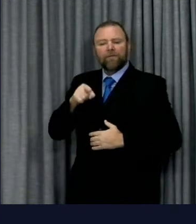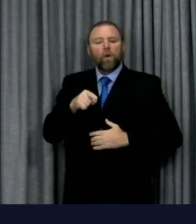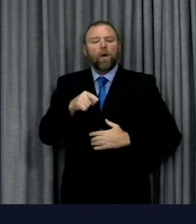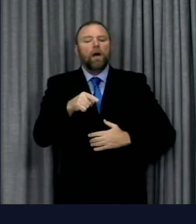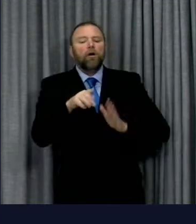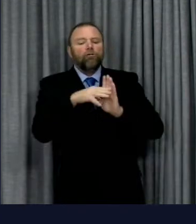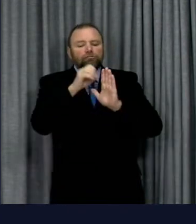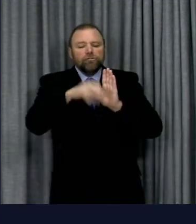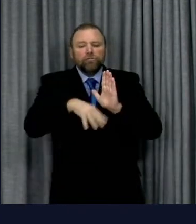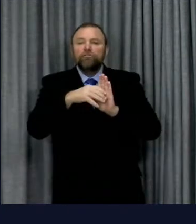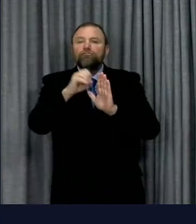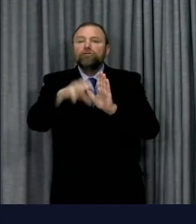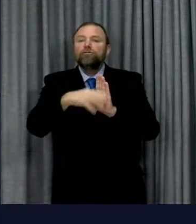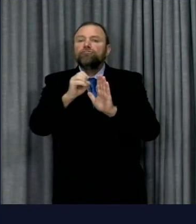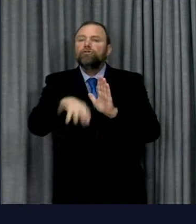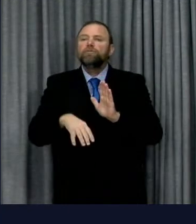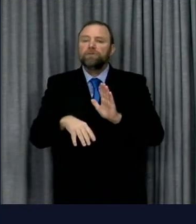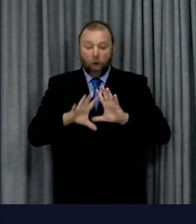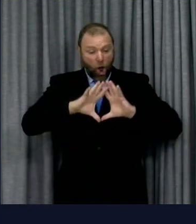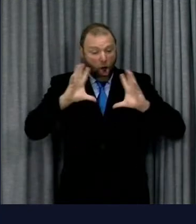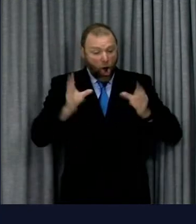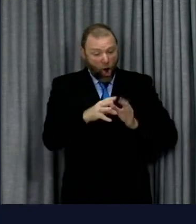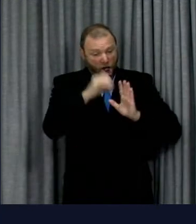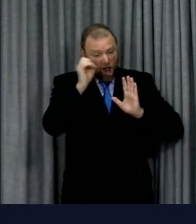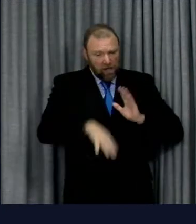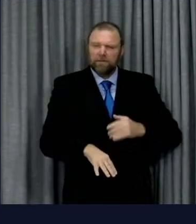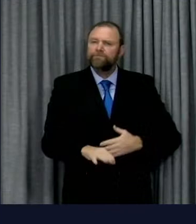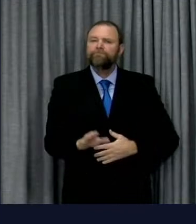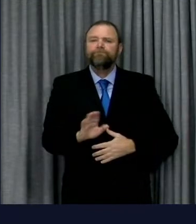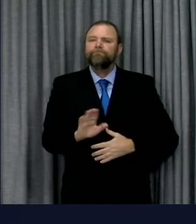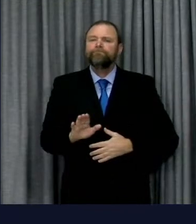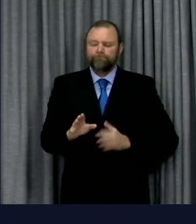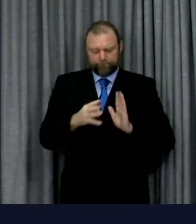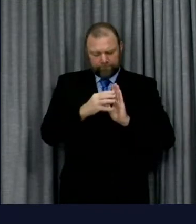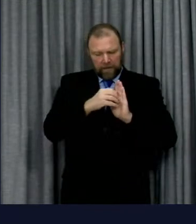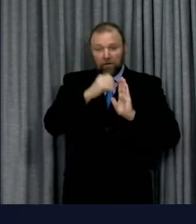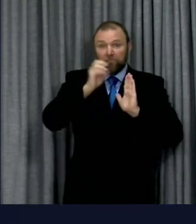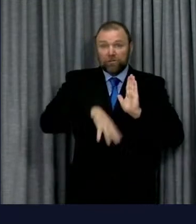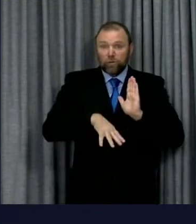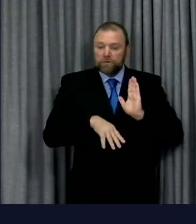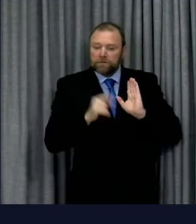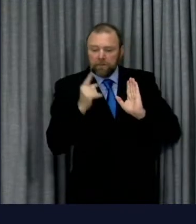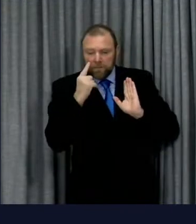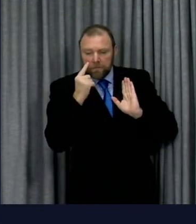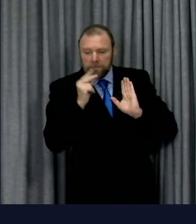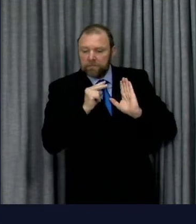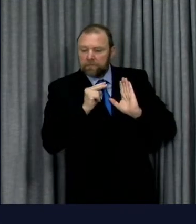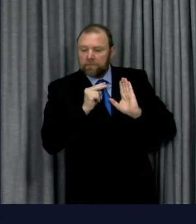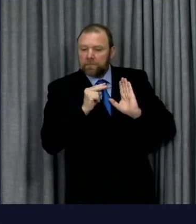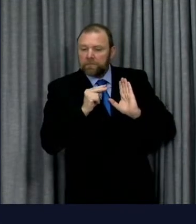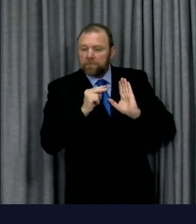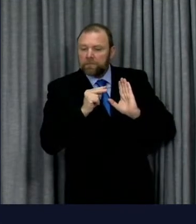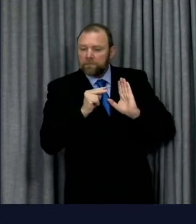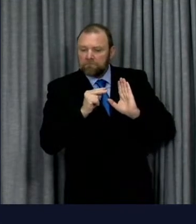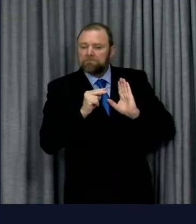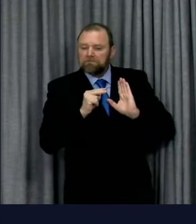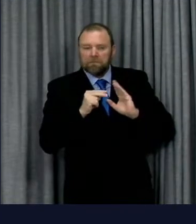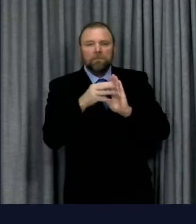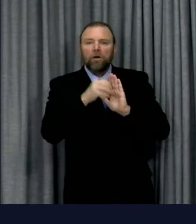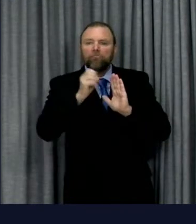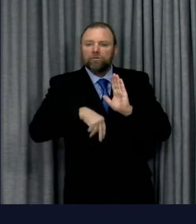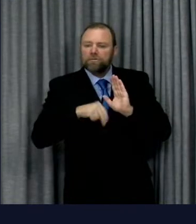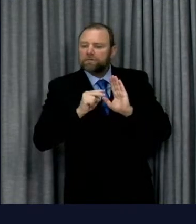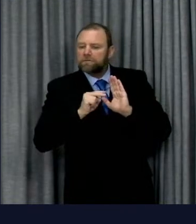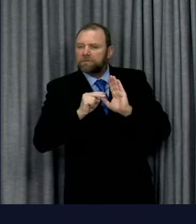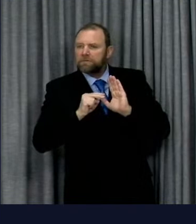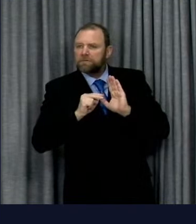do it step by step so that you can continue to observe the data, make sure that what you're doing is not causing things